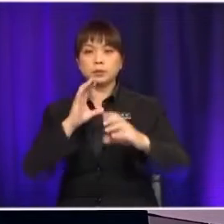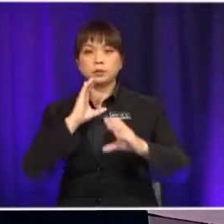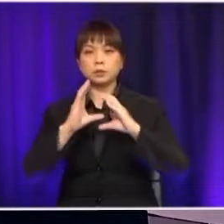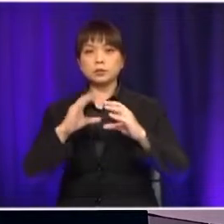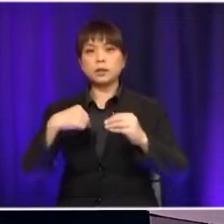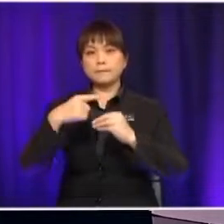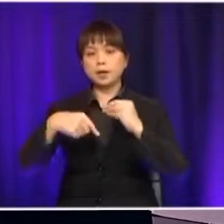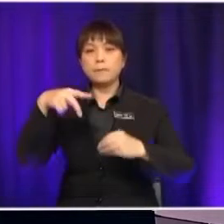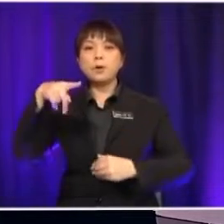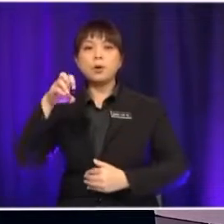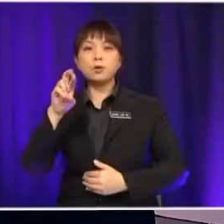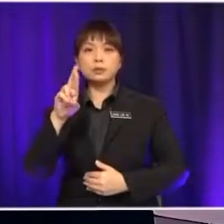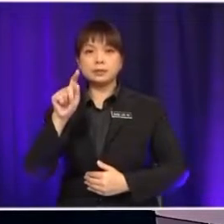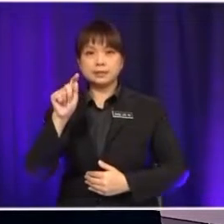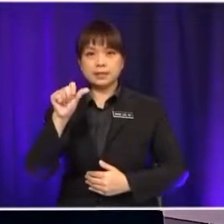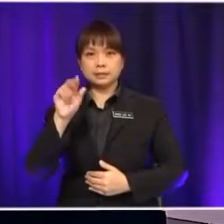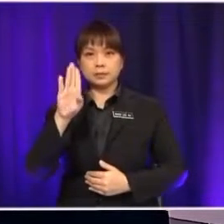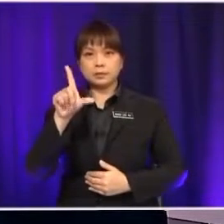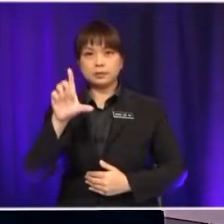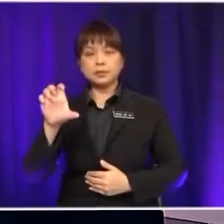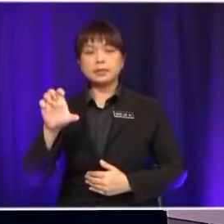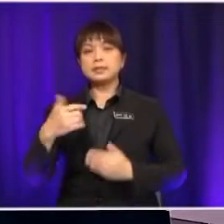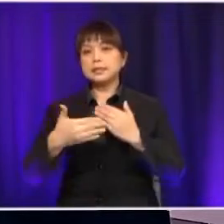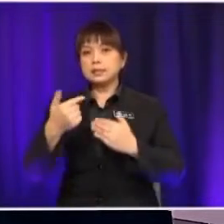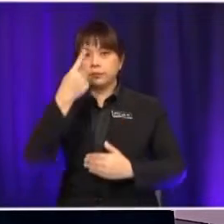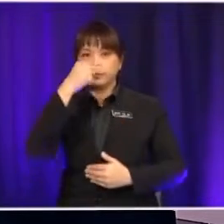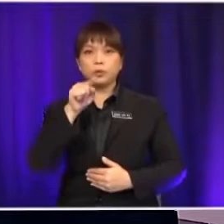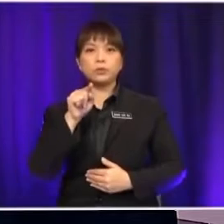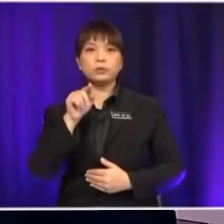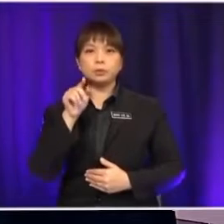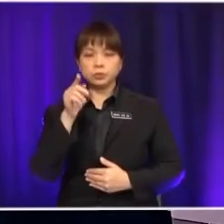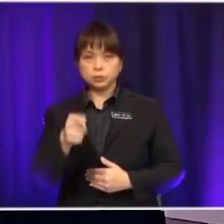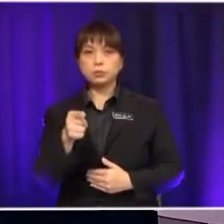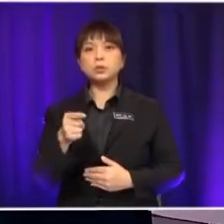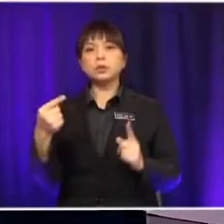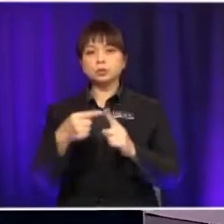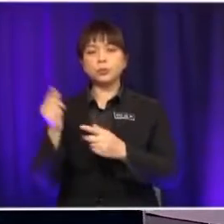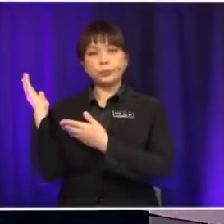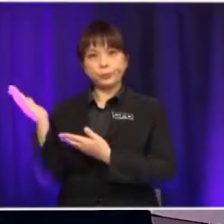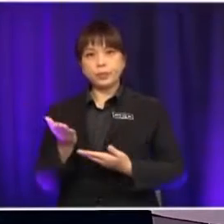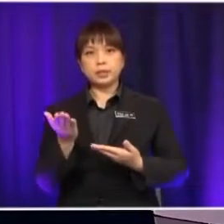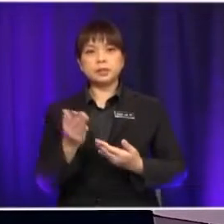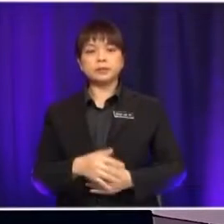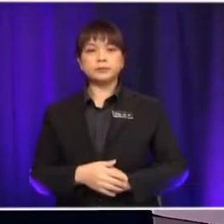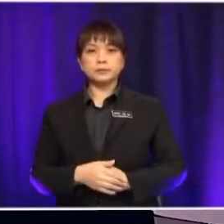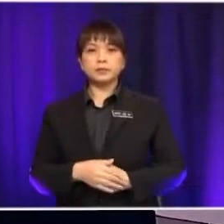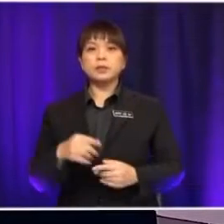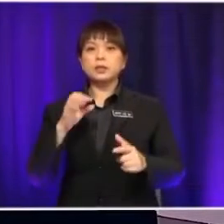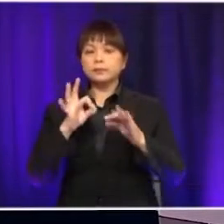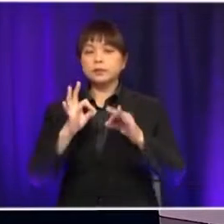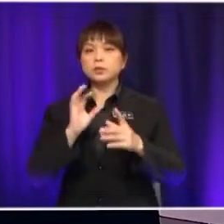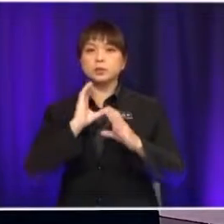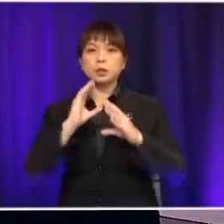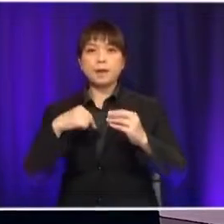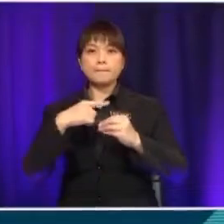means like something that is easy for you to bring around, right? Yes. Yeah, so easy for you to bring. And if we talk about convenience,